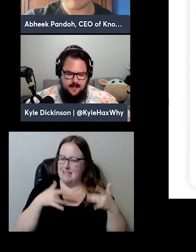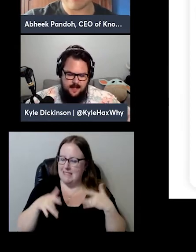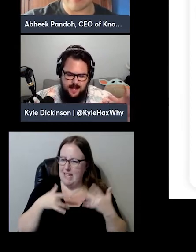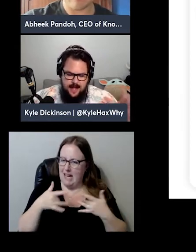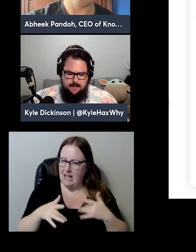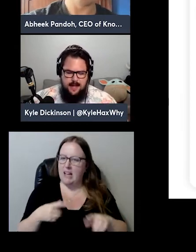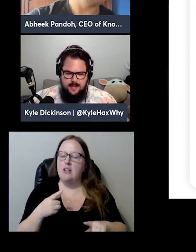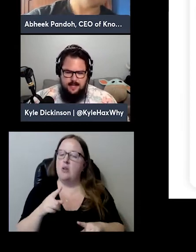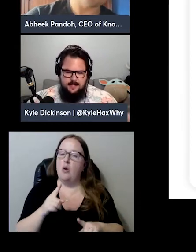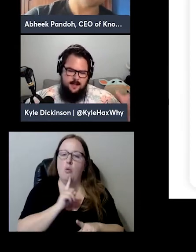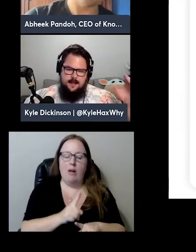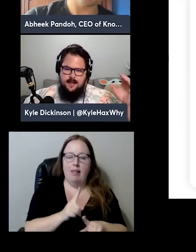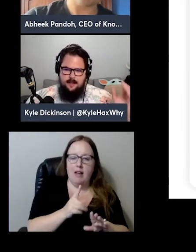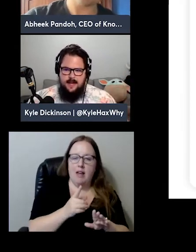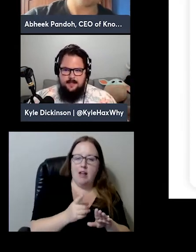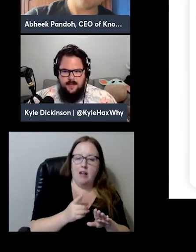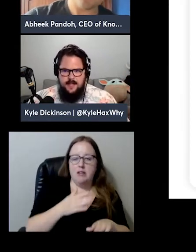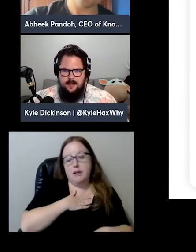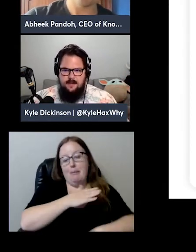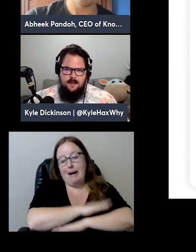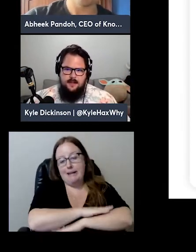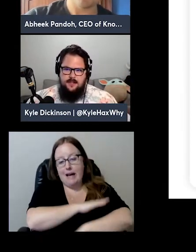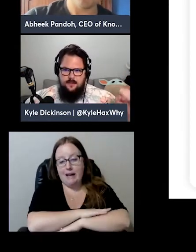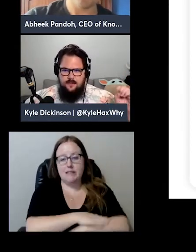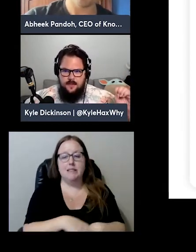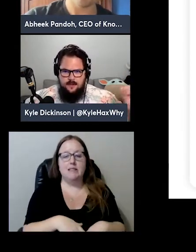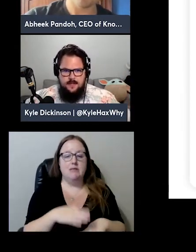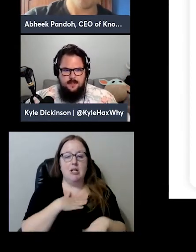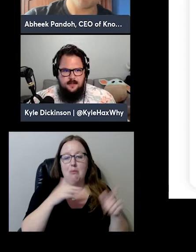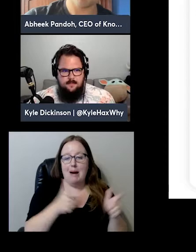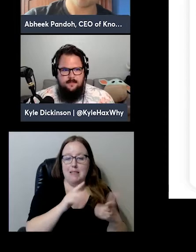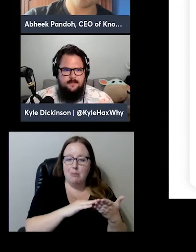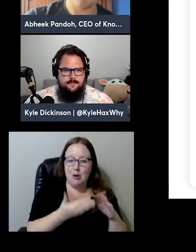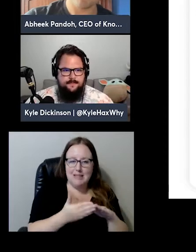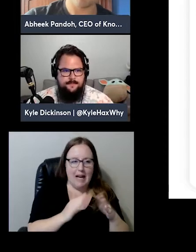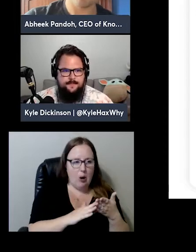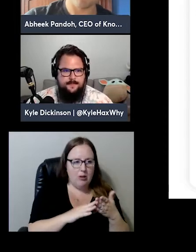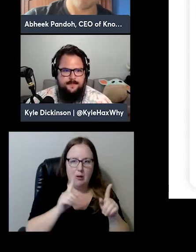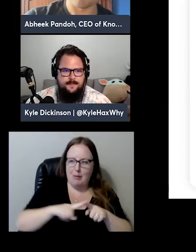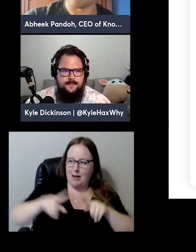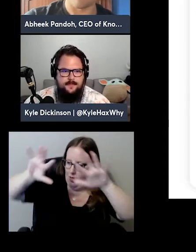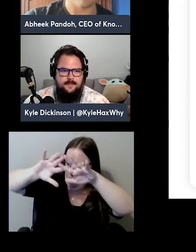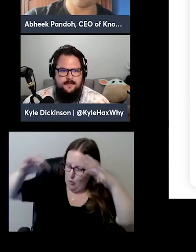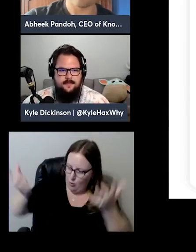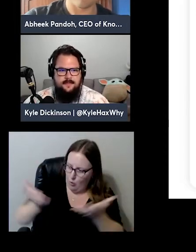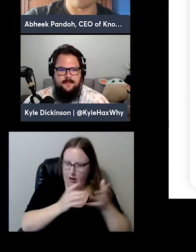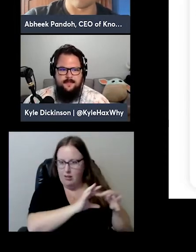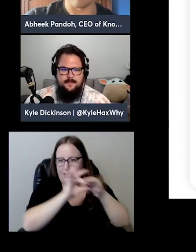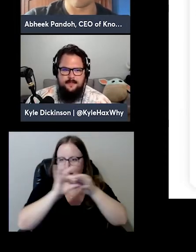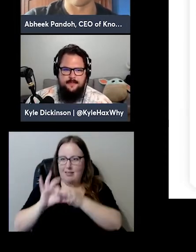just at my desk in my small town to across the globe. yeah,